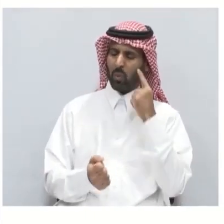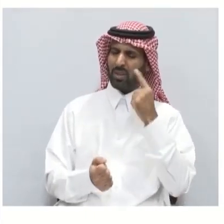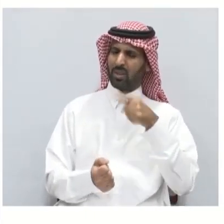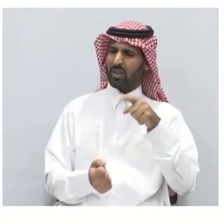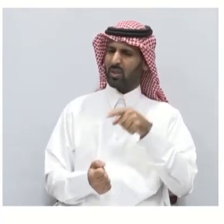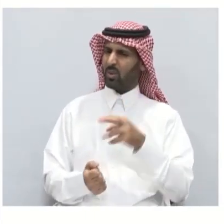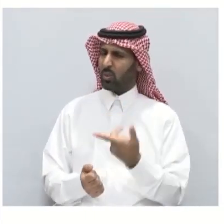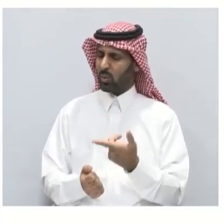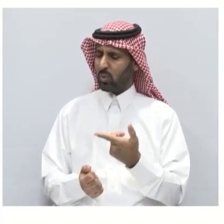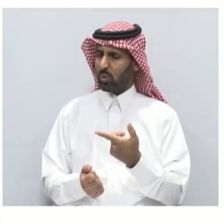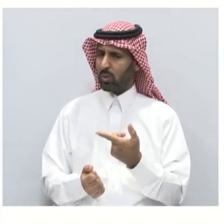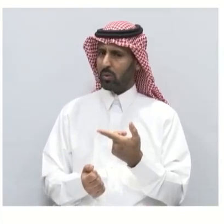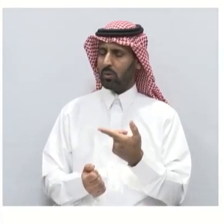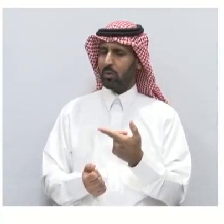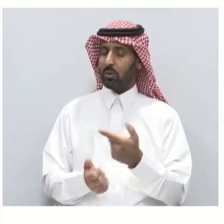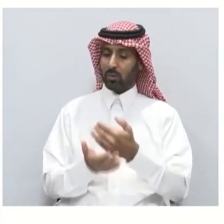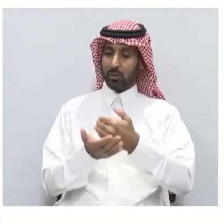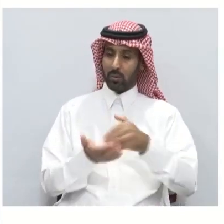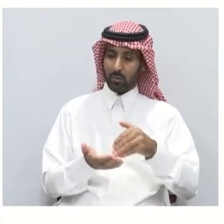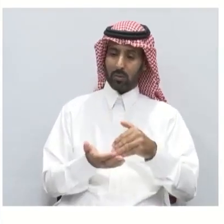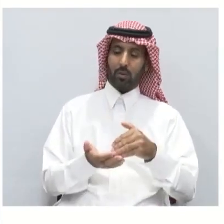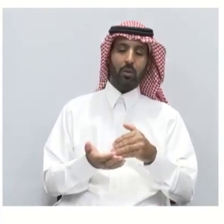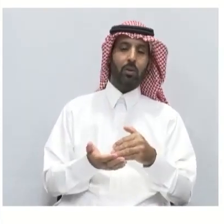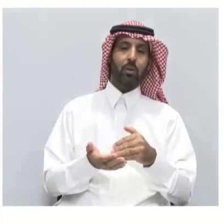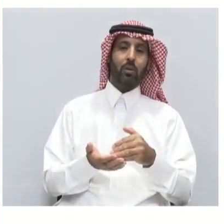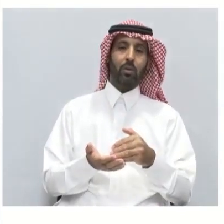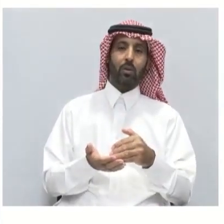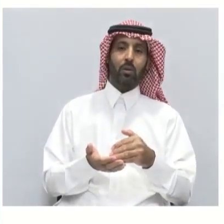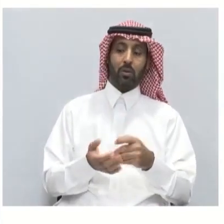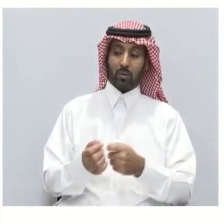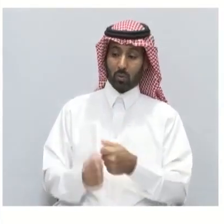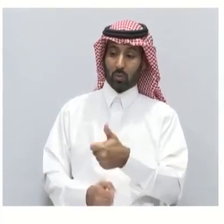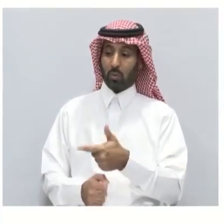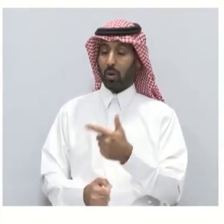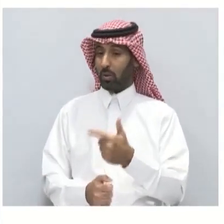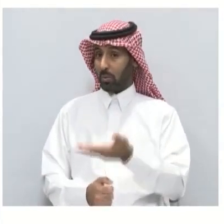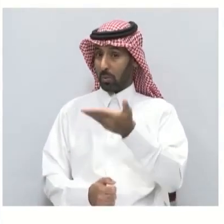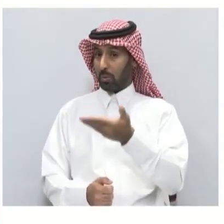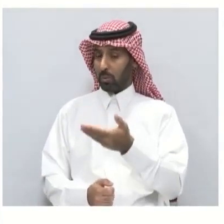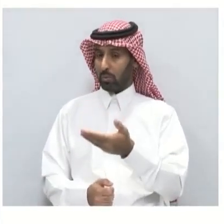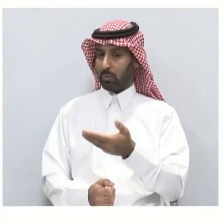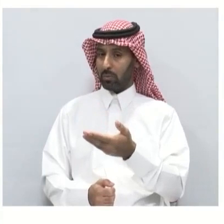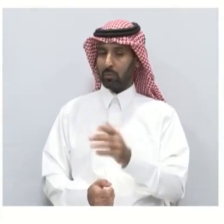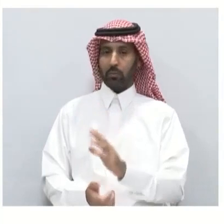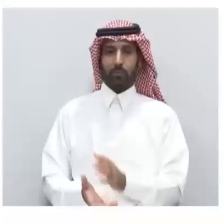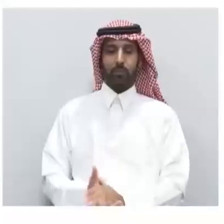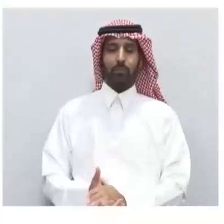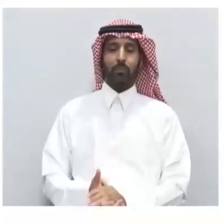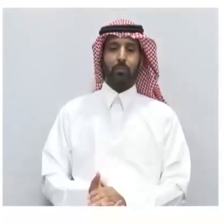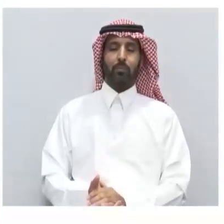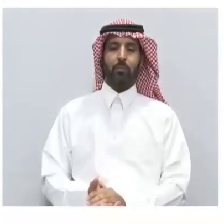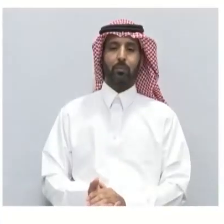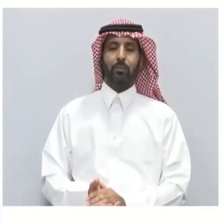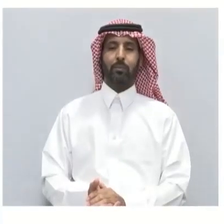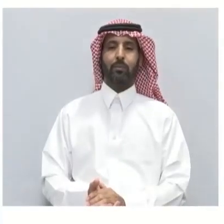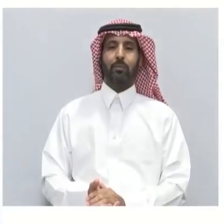did he make when he used the credit card? Did he buy expensive things with the card? Let's see. Let's listen and